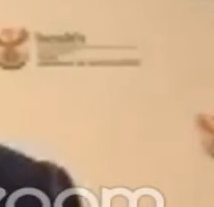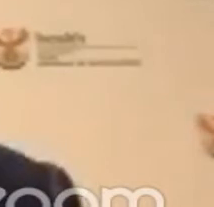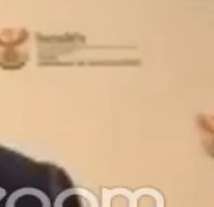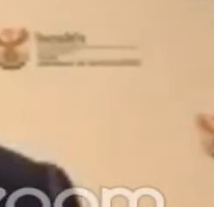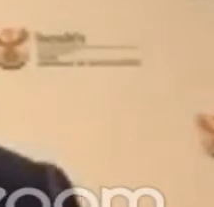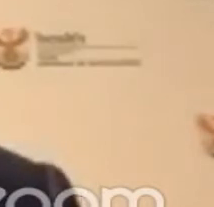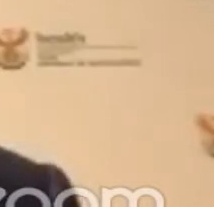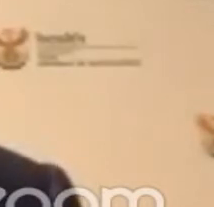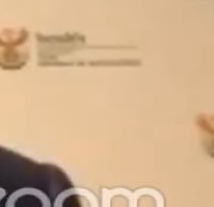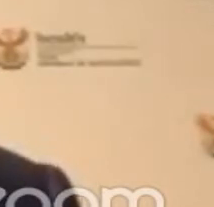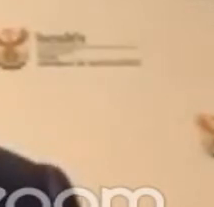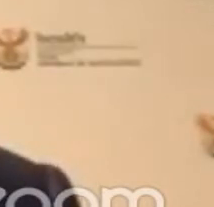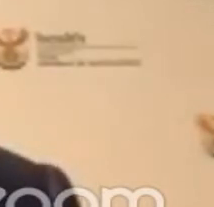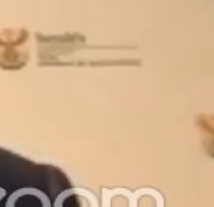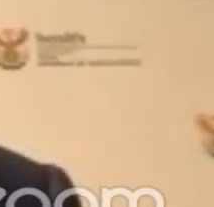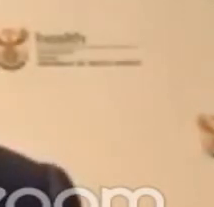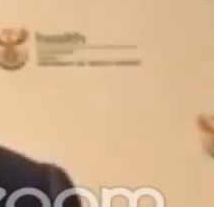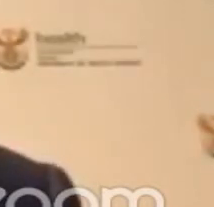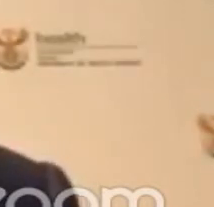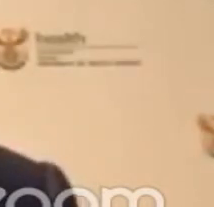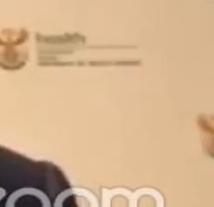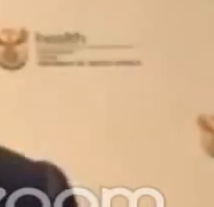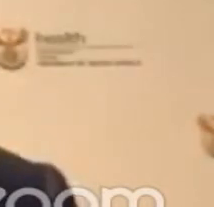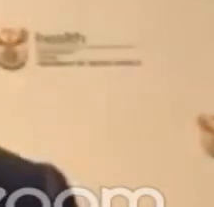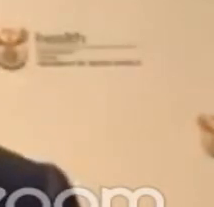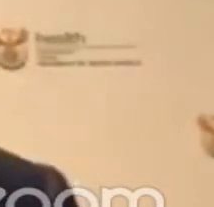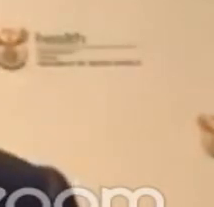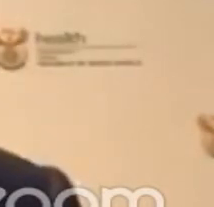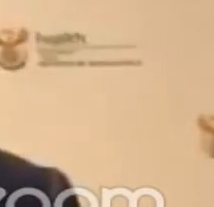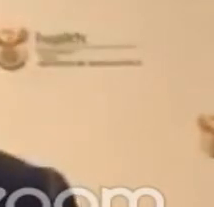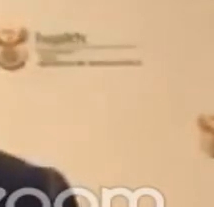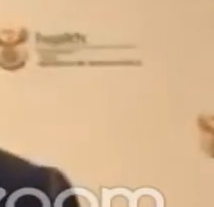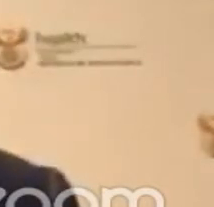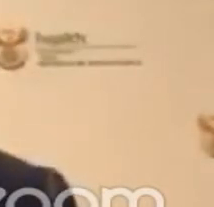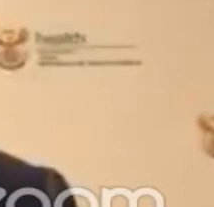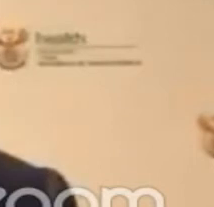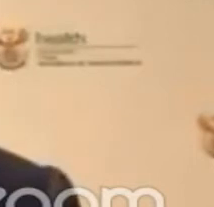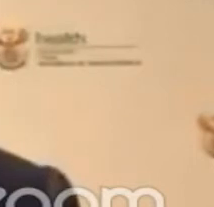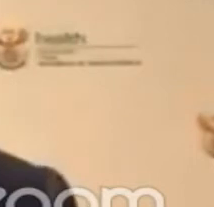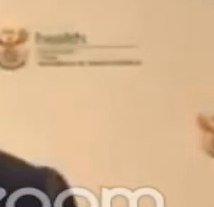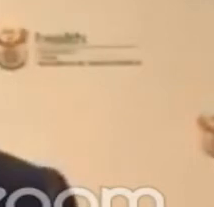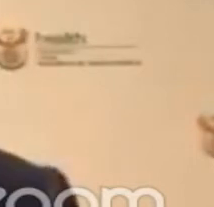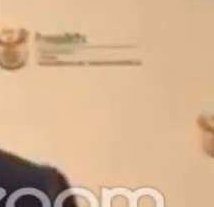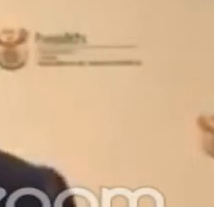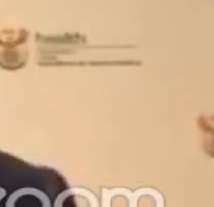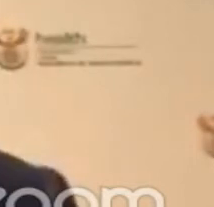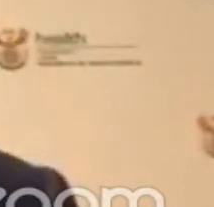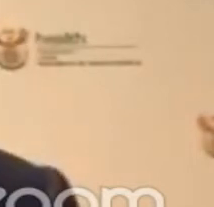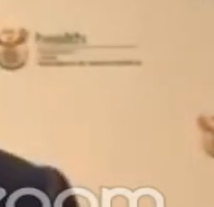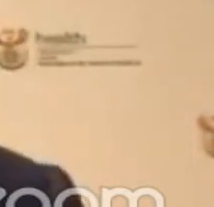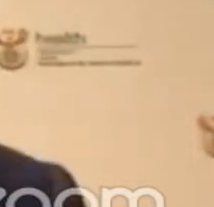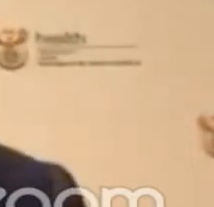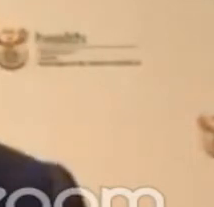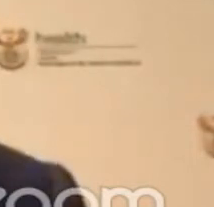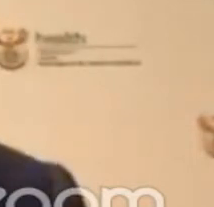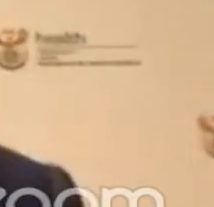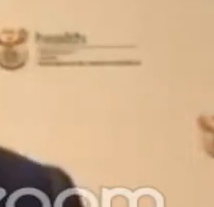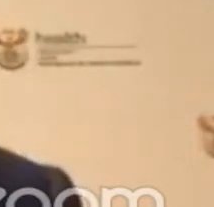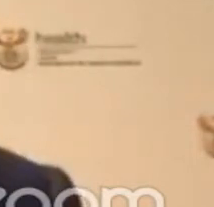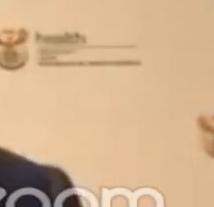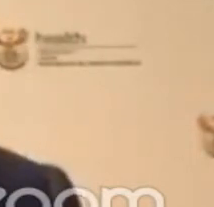South Africans will be very cooperative and supportive, that they will use the masks and distancing and hand washing and sanitizers so that we